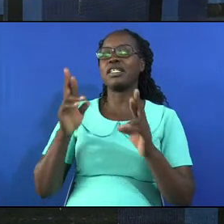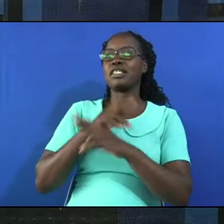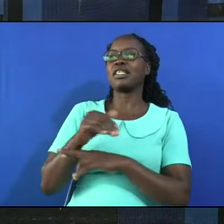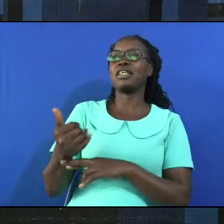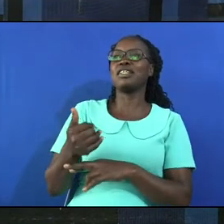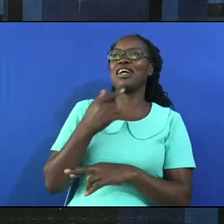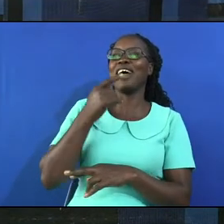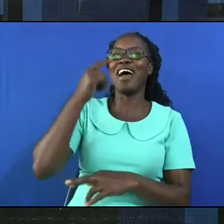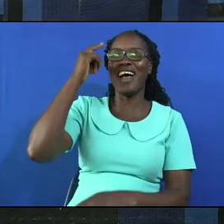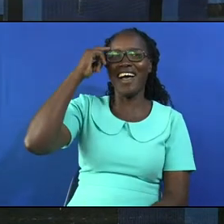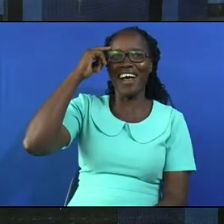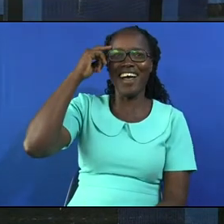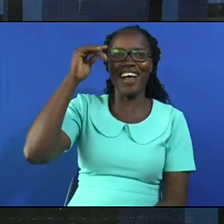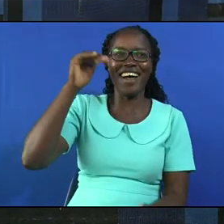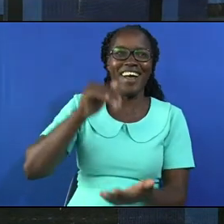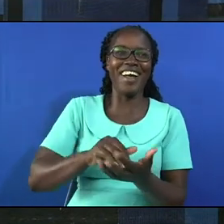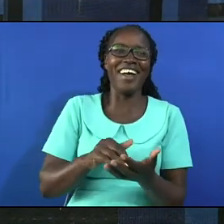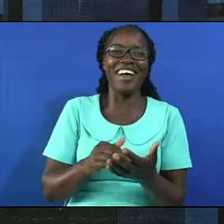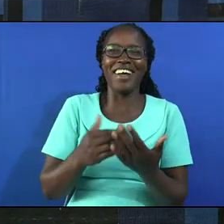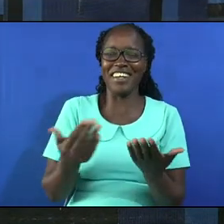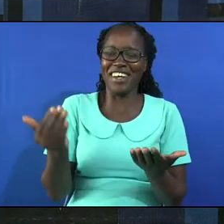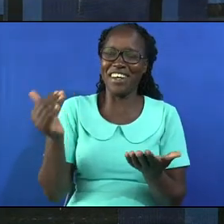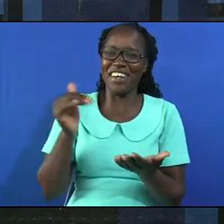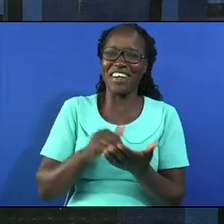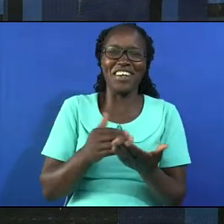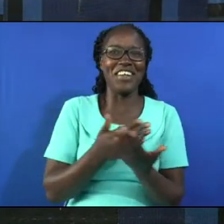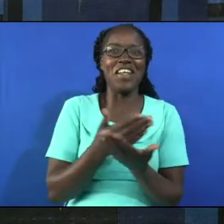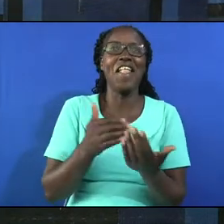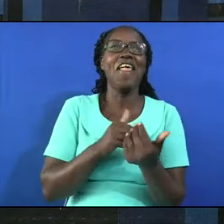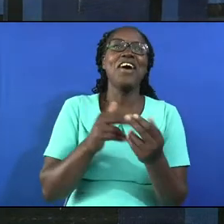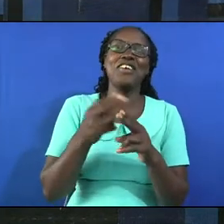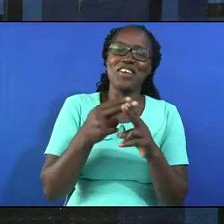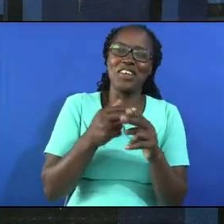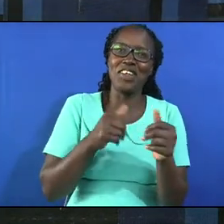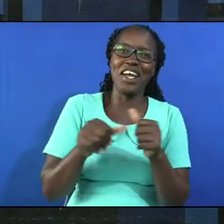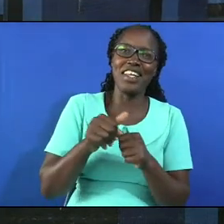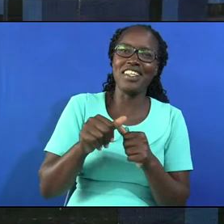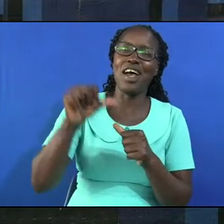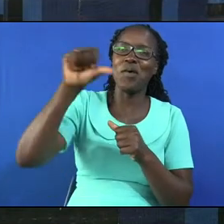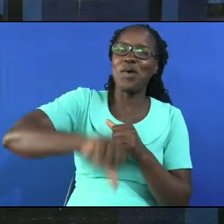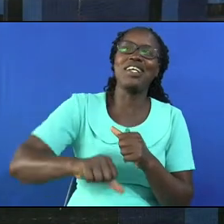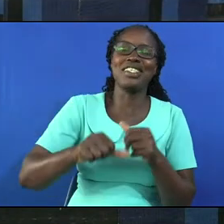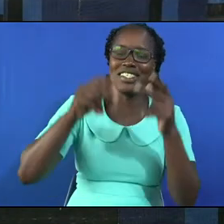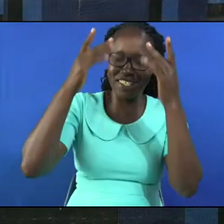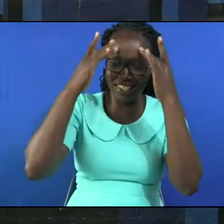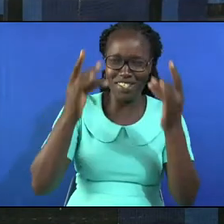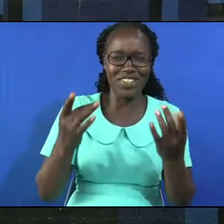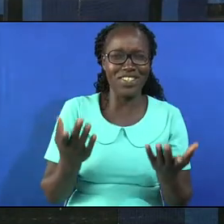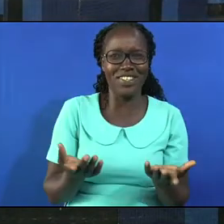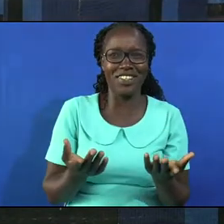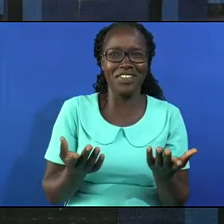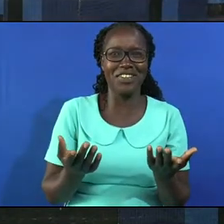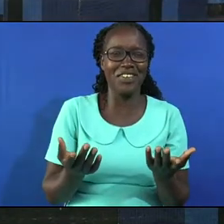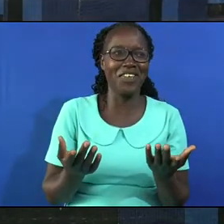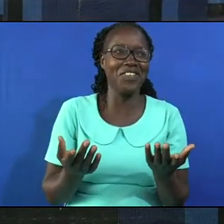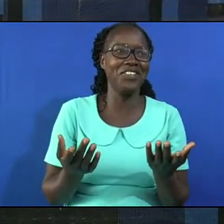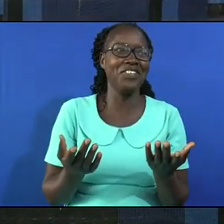so that you can think again. Now here you are about to make another what? Mistake.